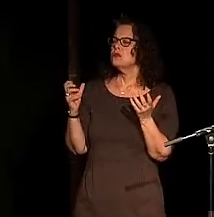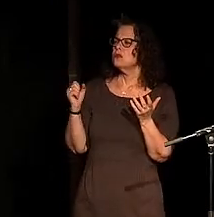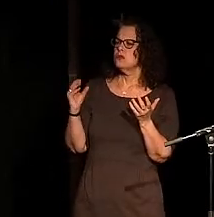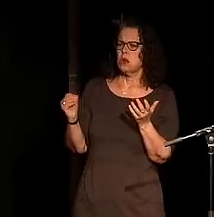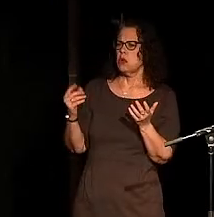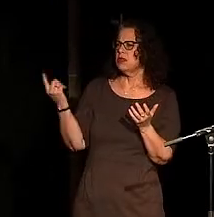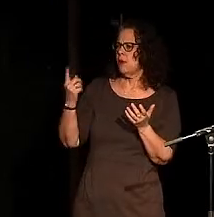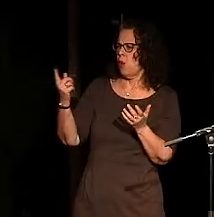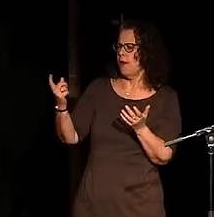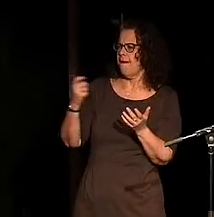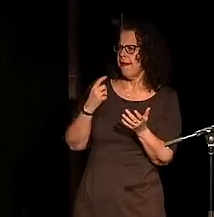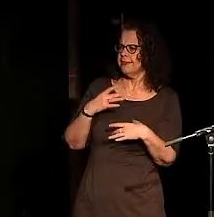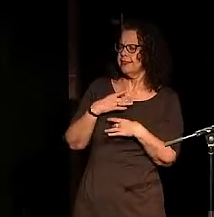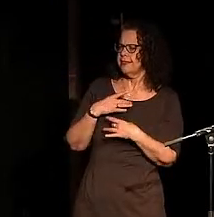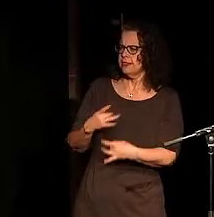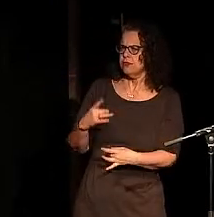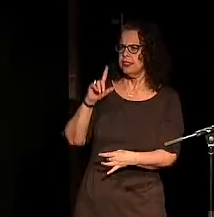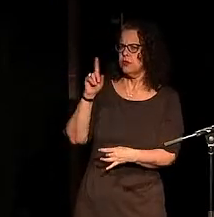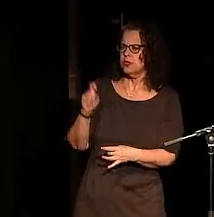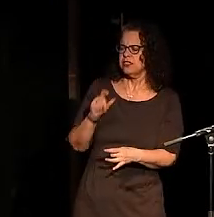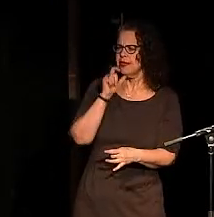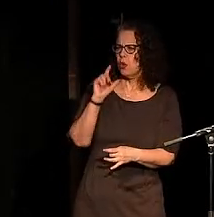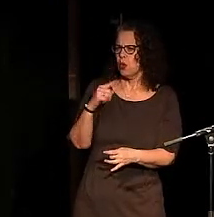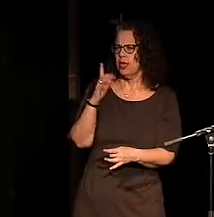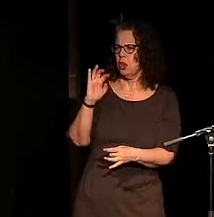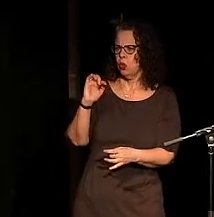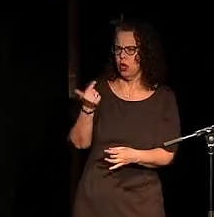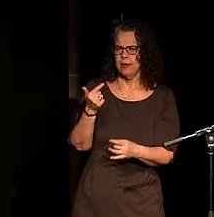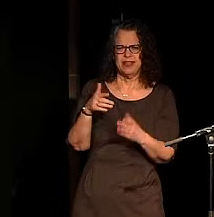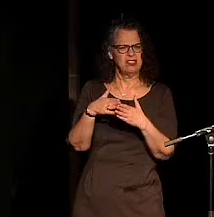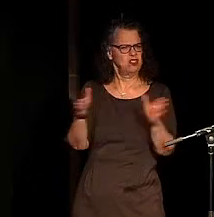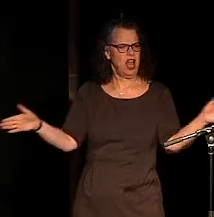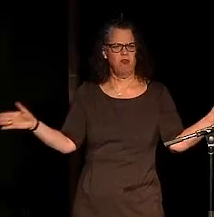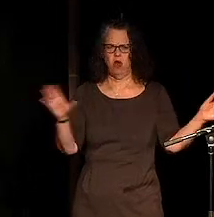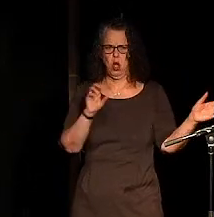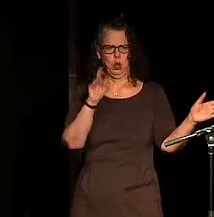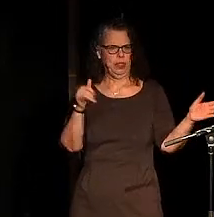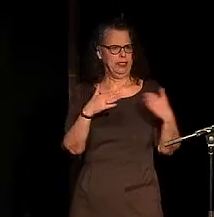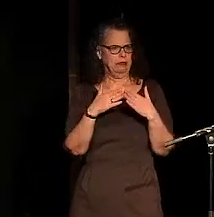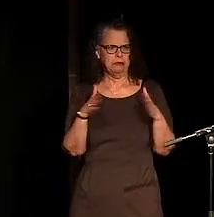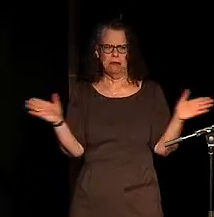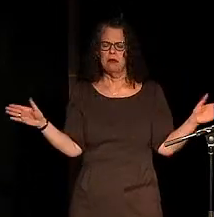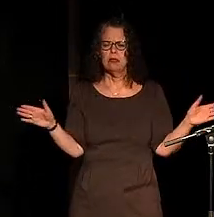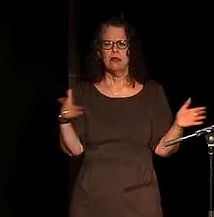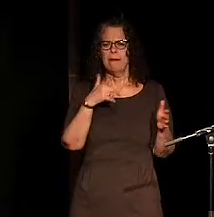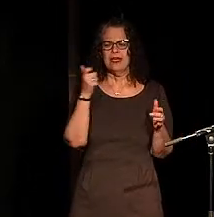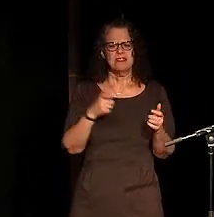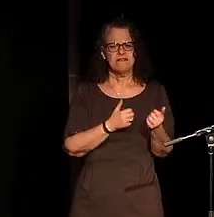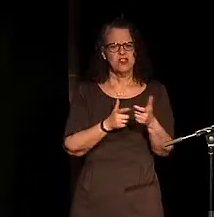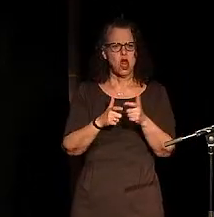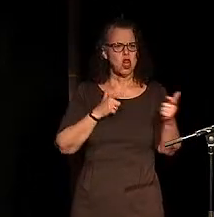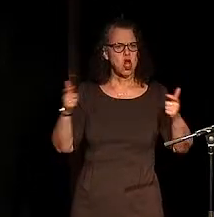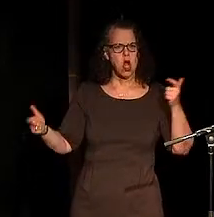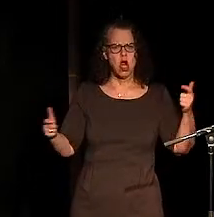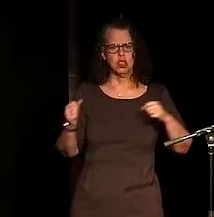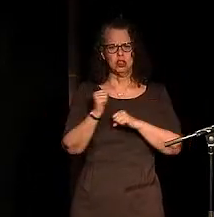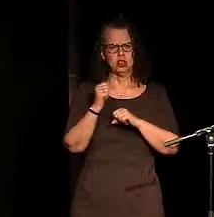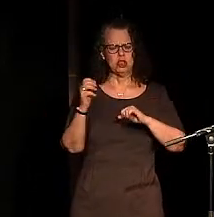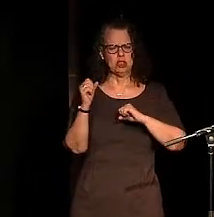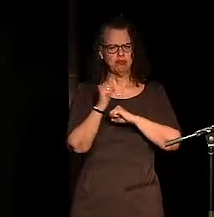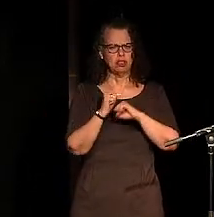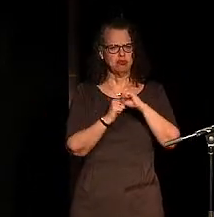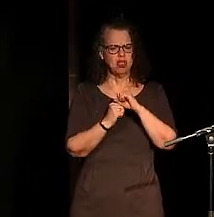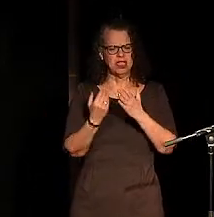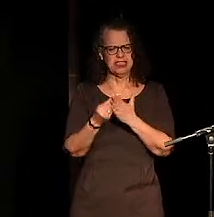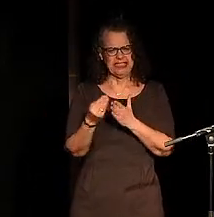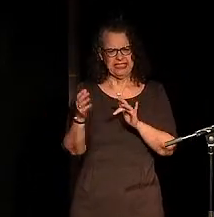someone asked this interesting question. It's not just LaGuardia. This is a problem all across CUNY. Because of the large structural deficit across the system, CUNY